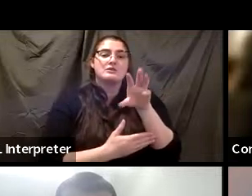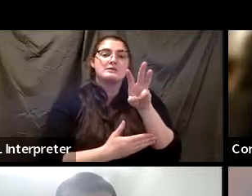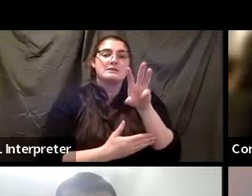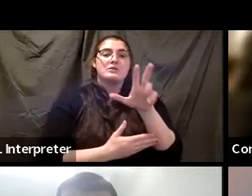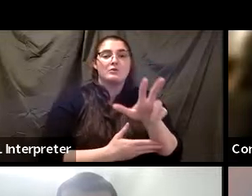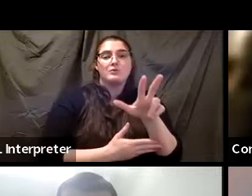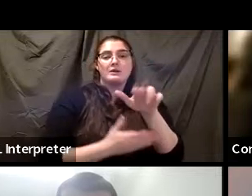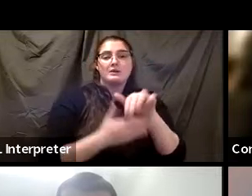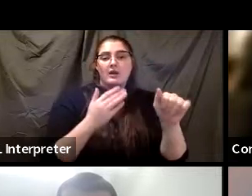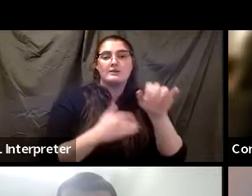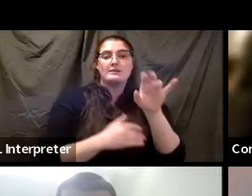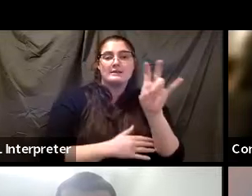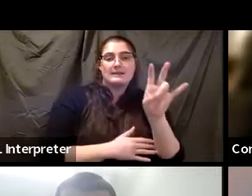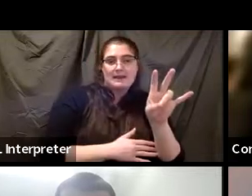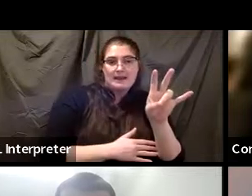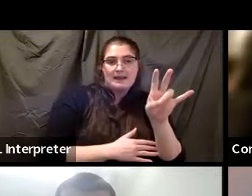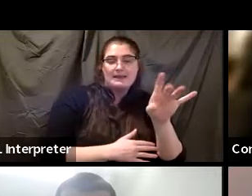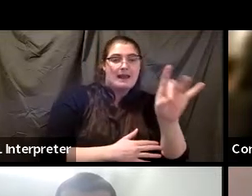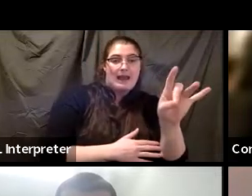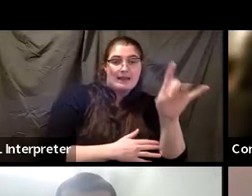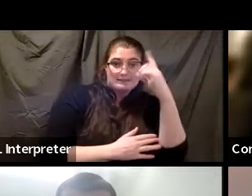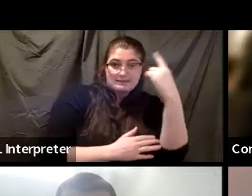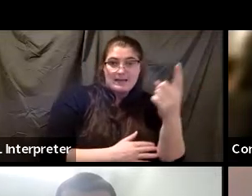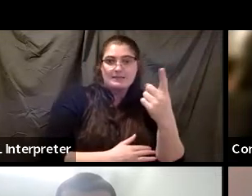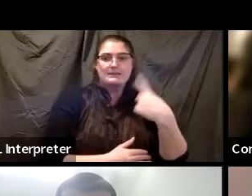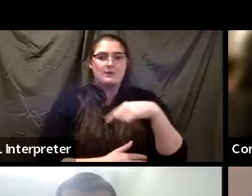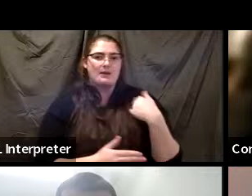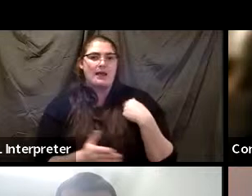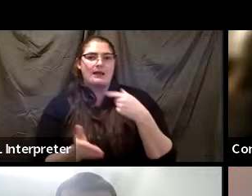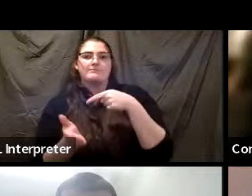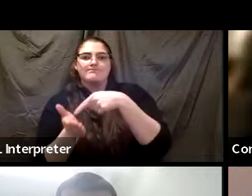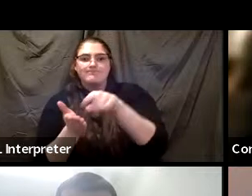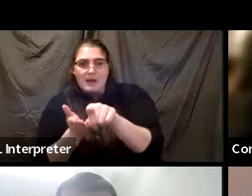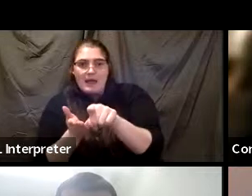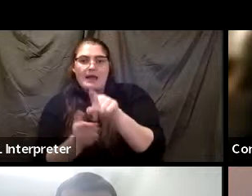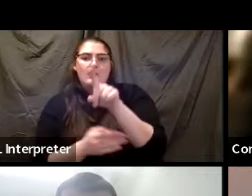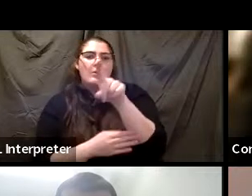$5,663.08. And we had expenditures of